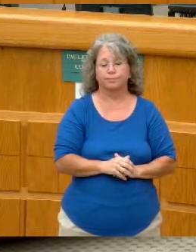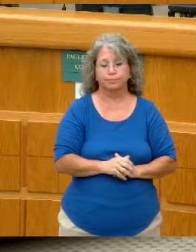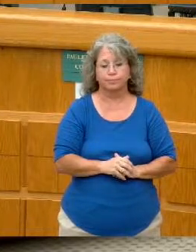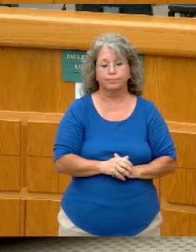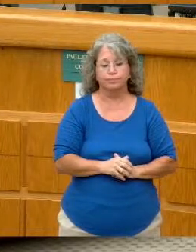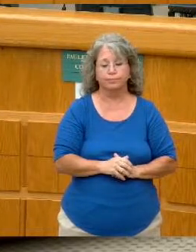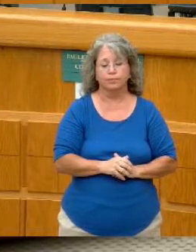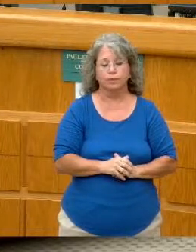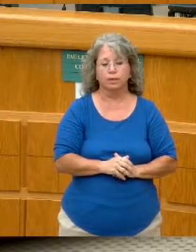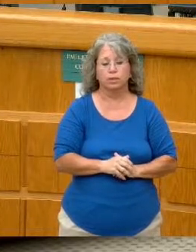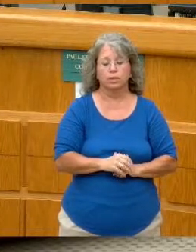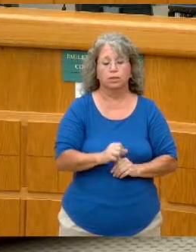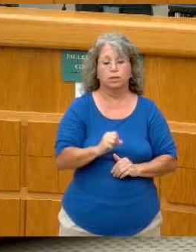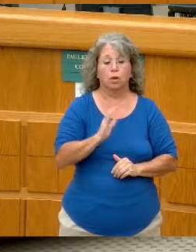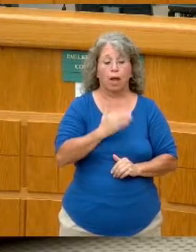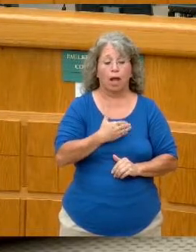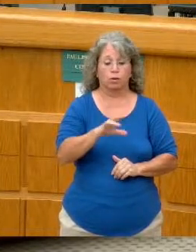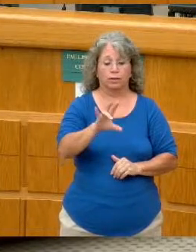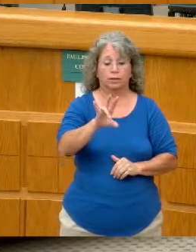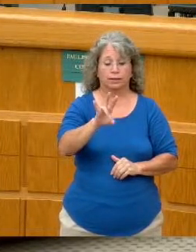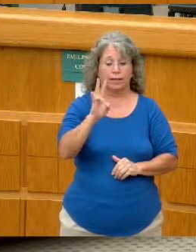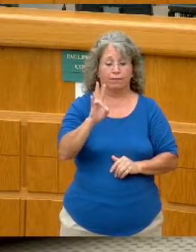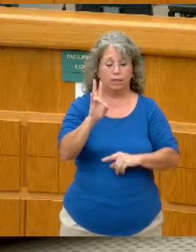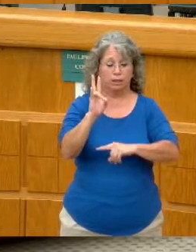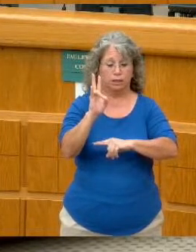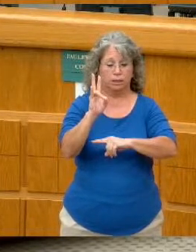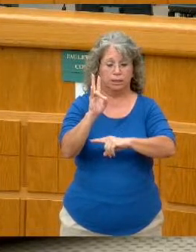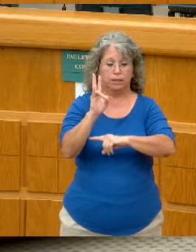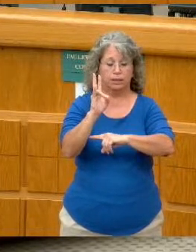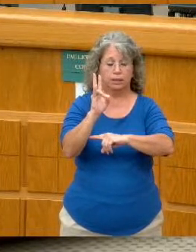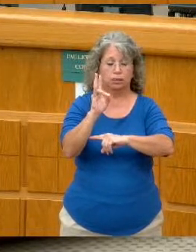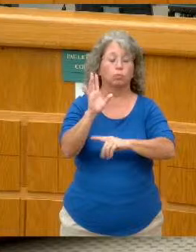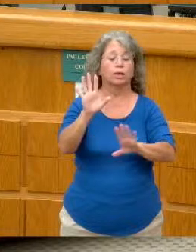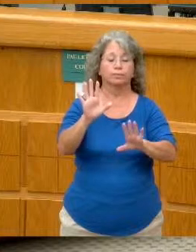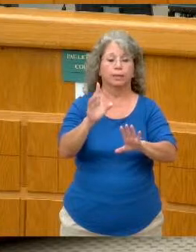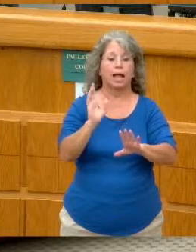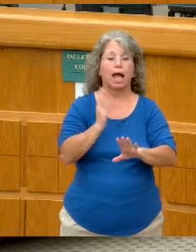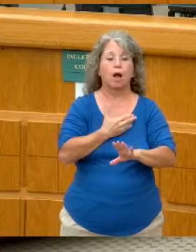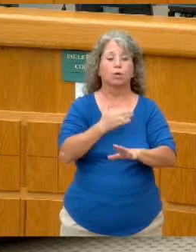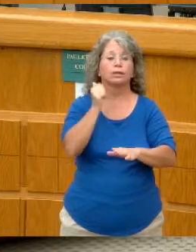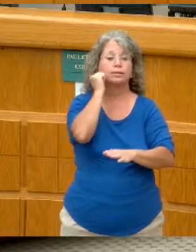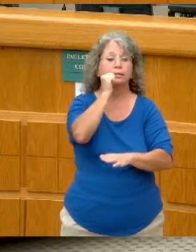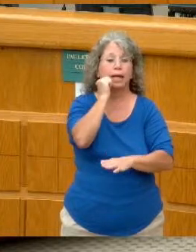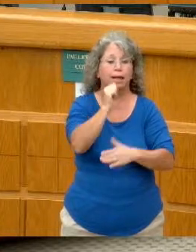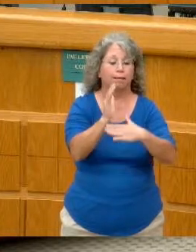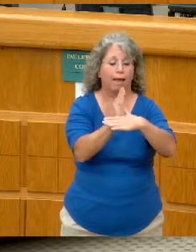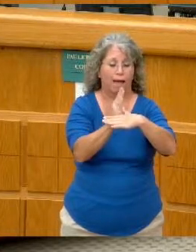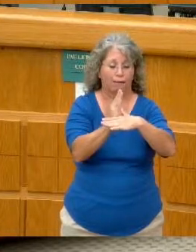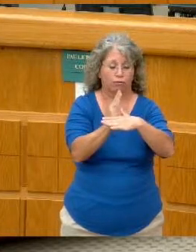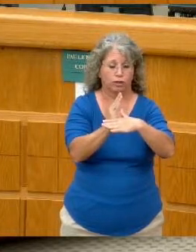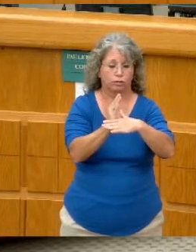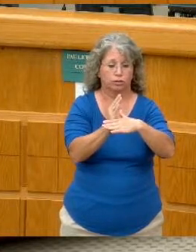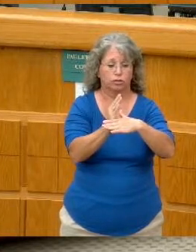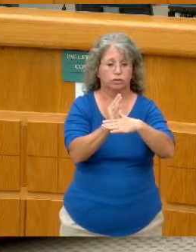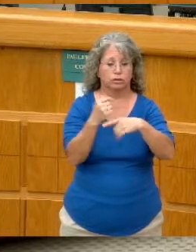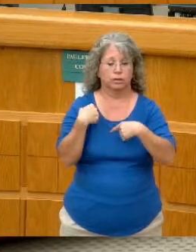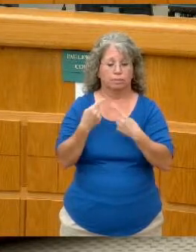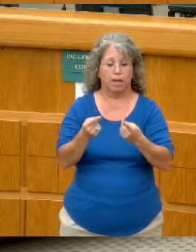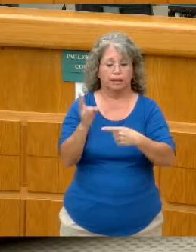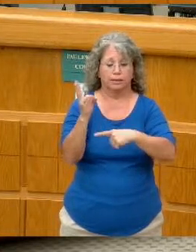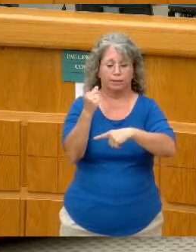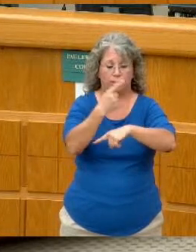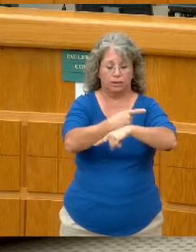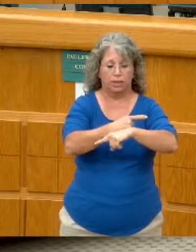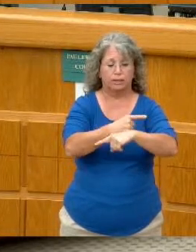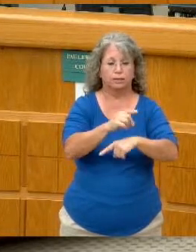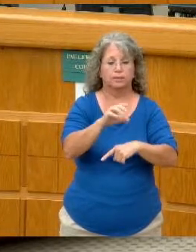So the 7-day average based, or the daily average based in the last 7 days now is 93 new